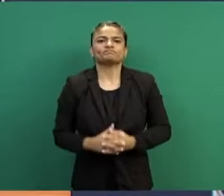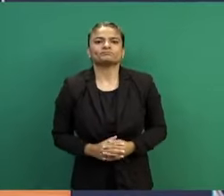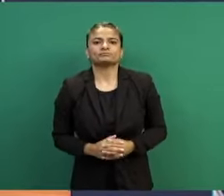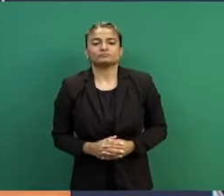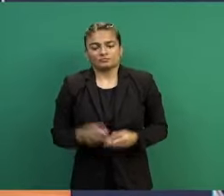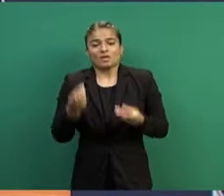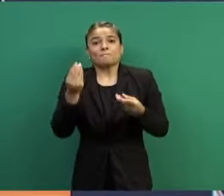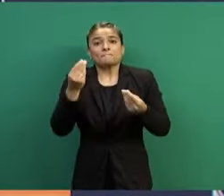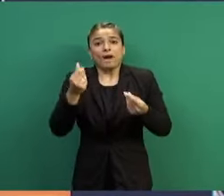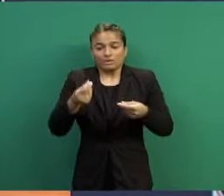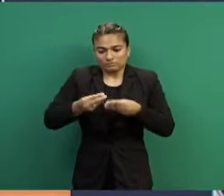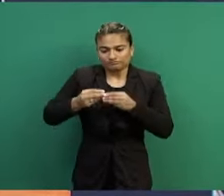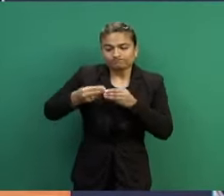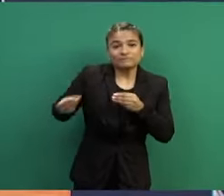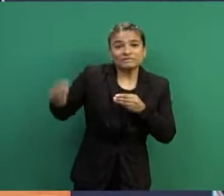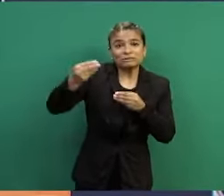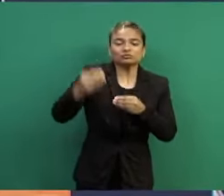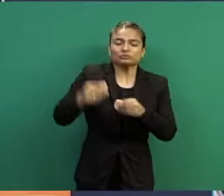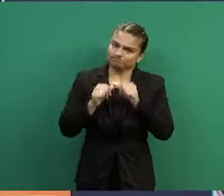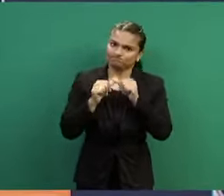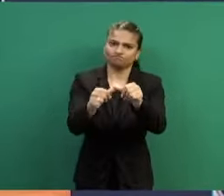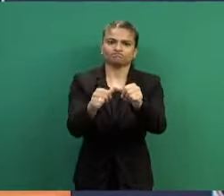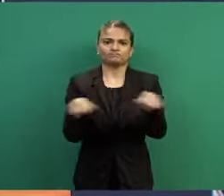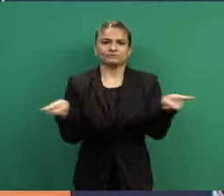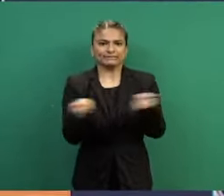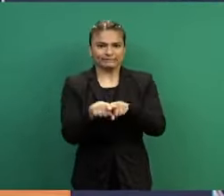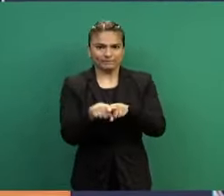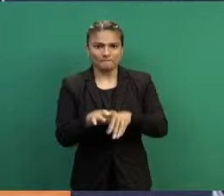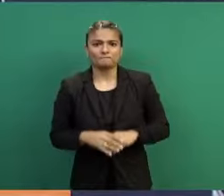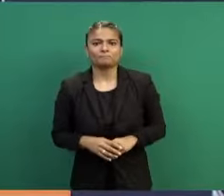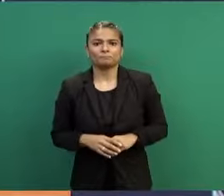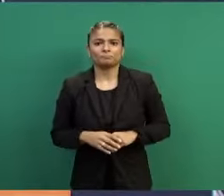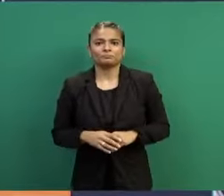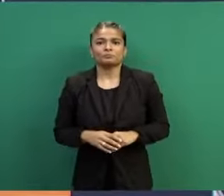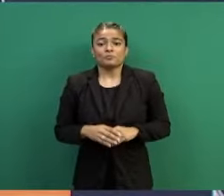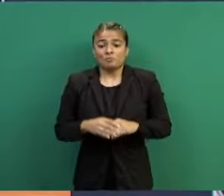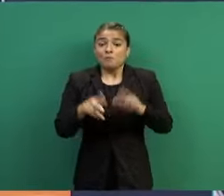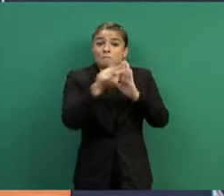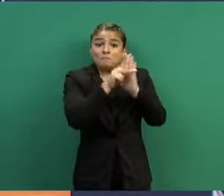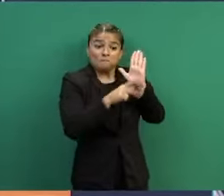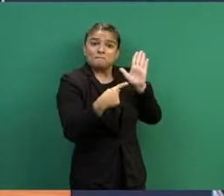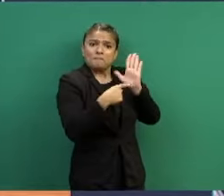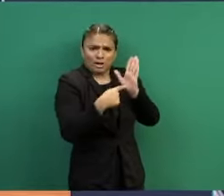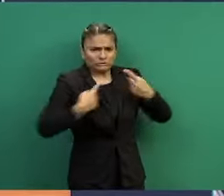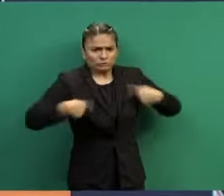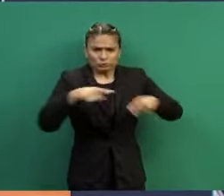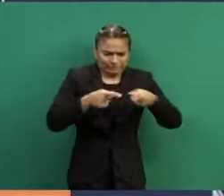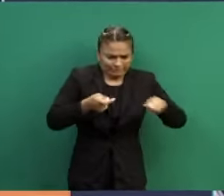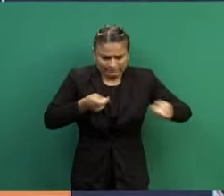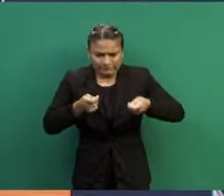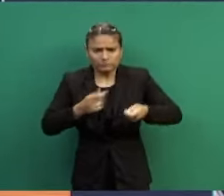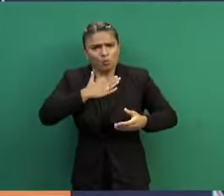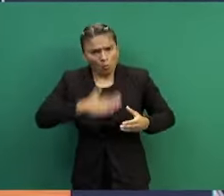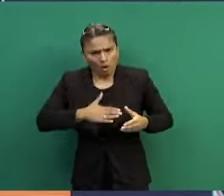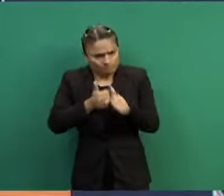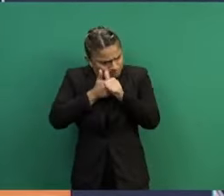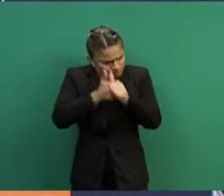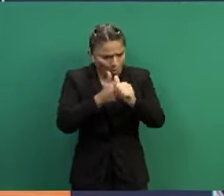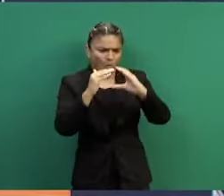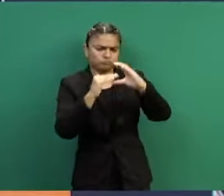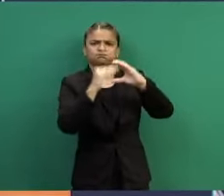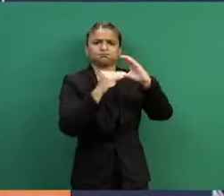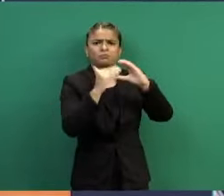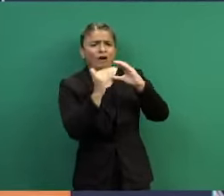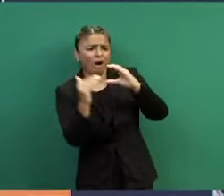rate level, policy is restrictive, consistent with the inflation outlook